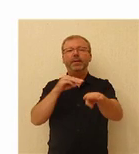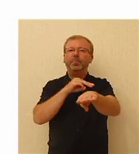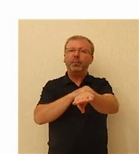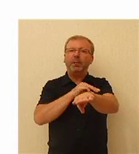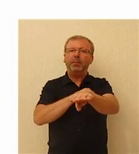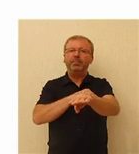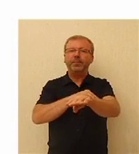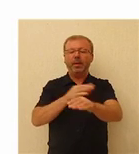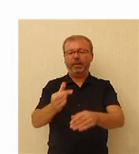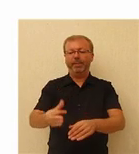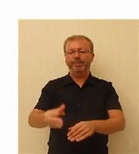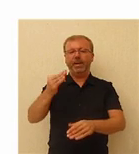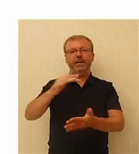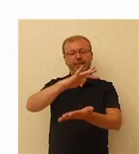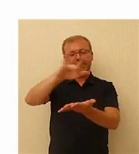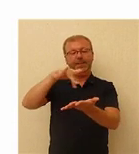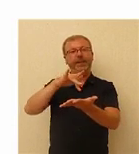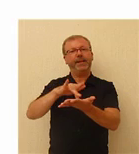of finding the center.